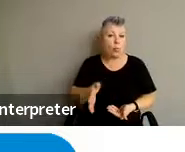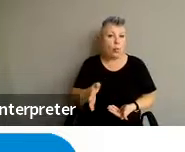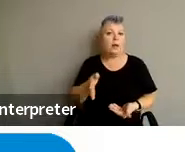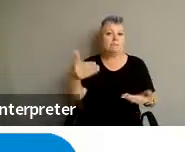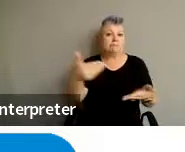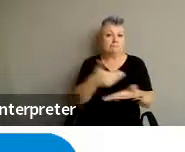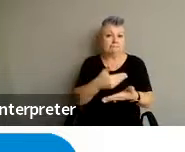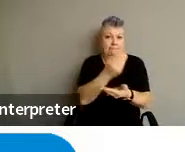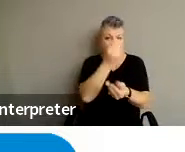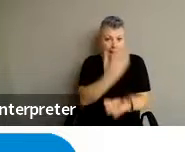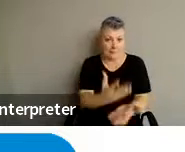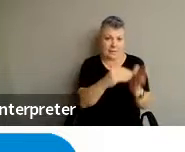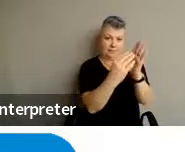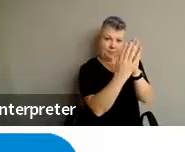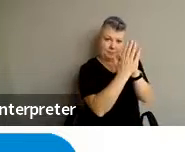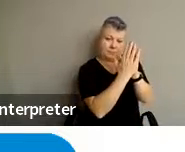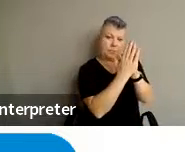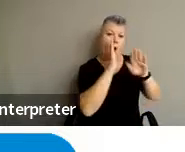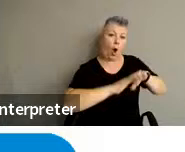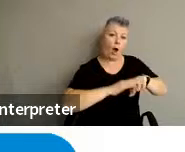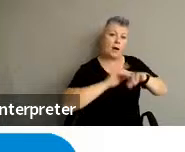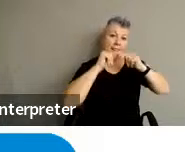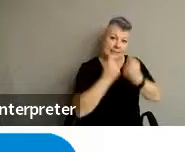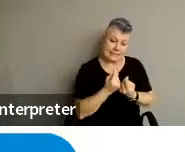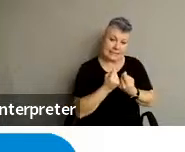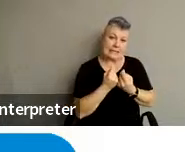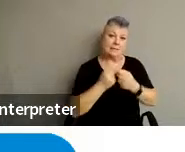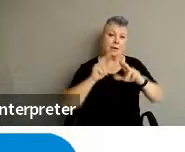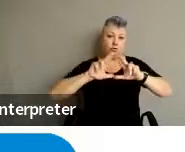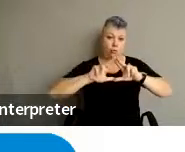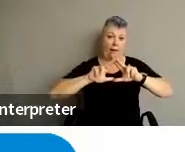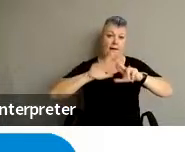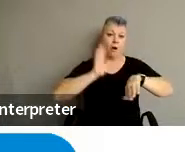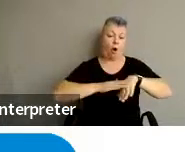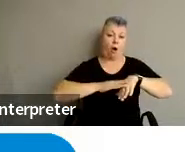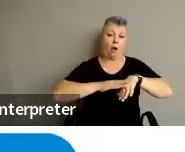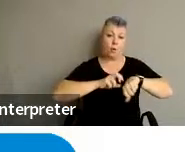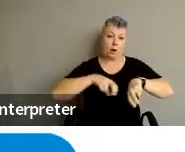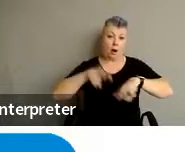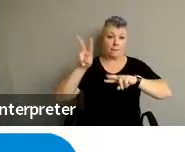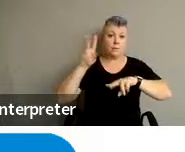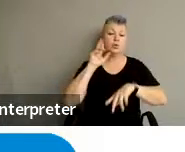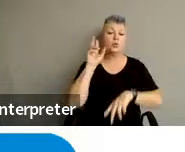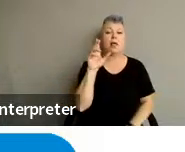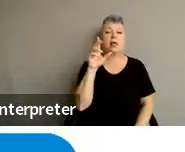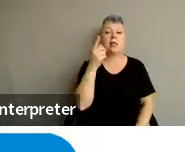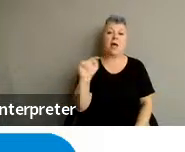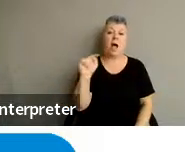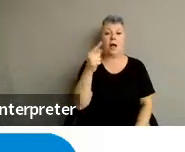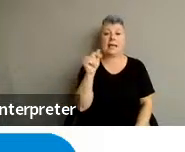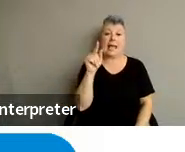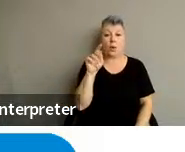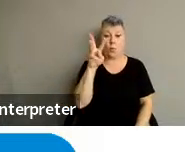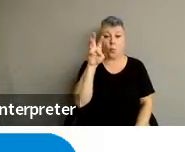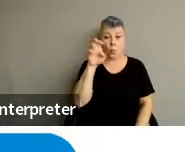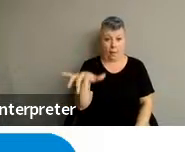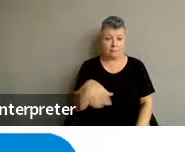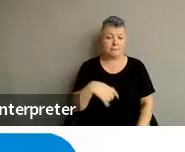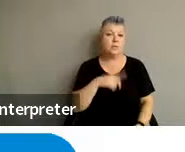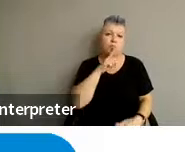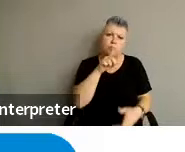those processes and put them on that team drive and put them on the gateway. So really just trying to develop some